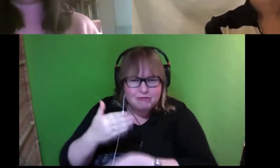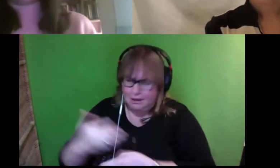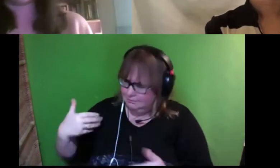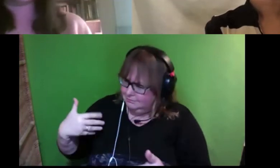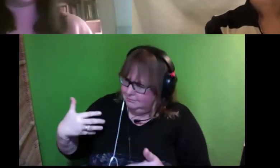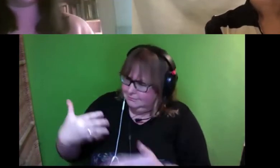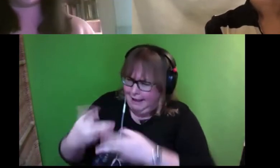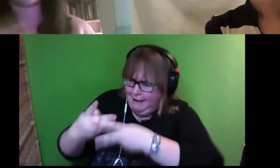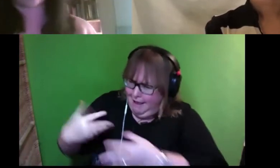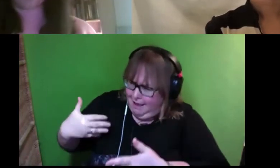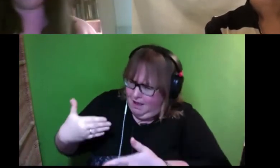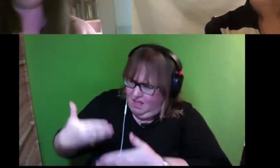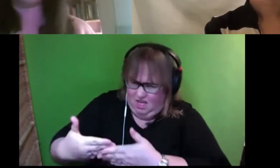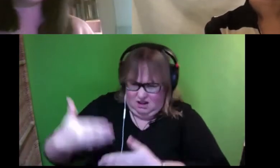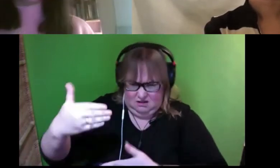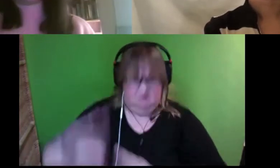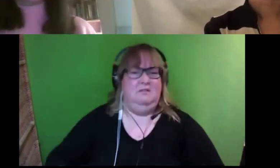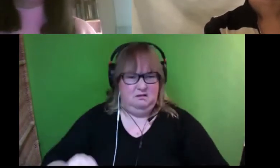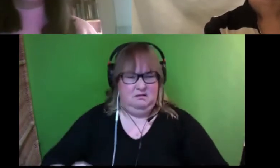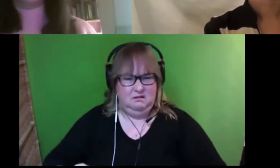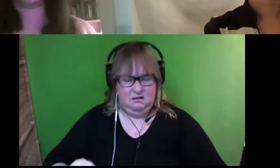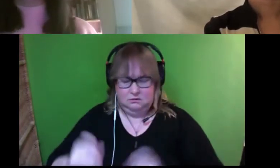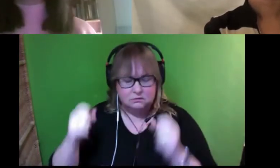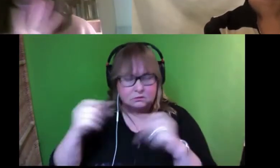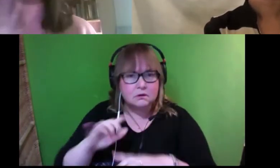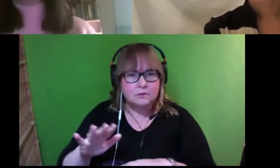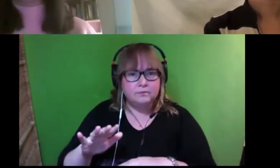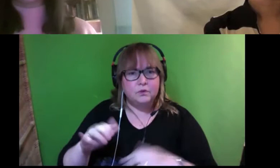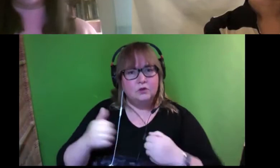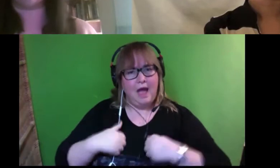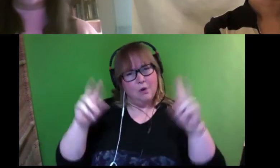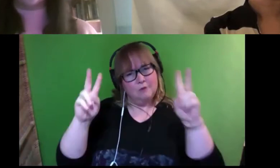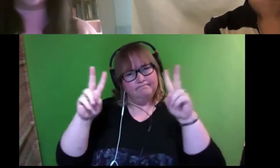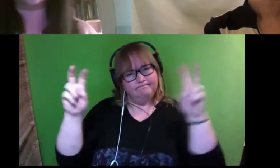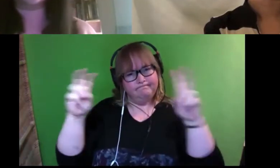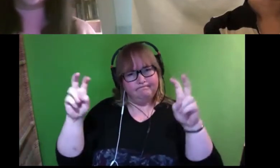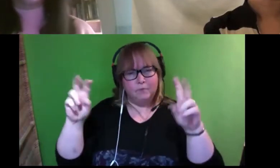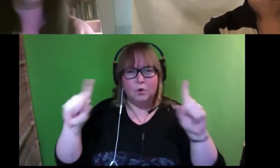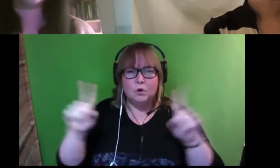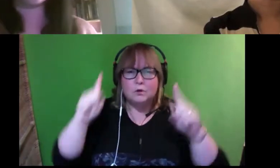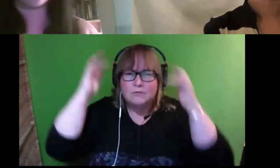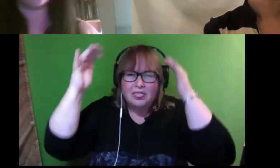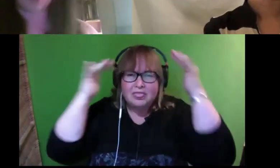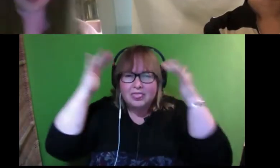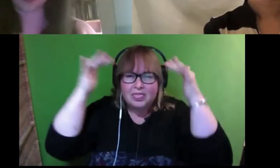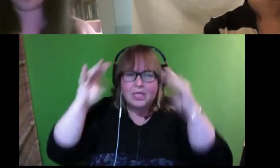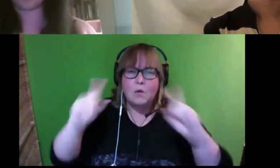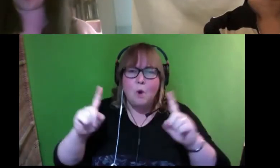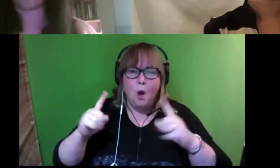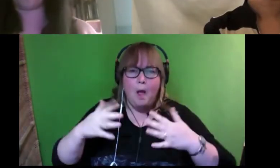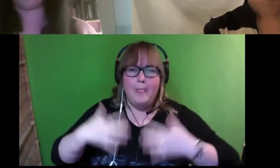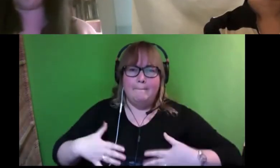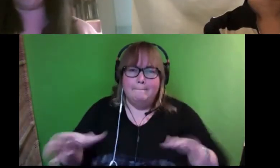this discussion, and for our own reference, we entitled it as "The Body is the Ground of Thought," and we'll unpack